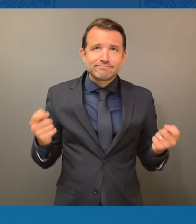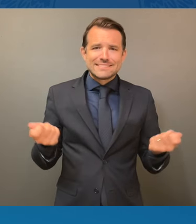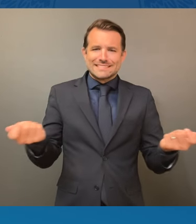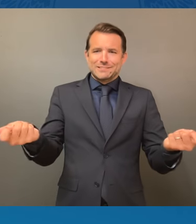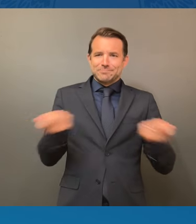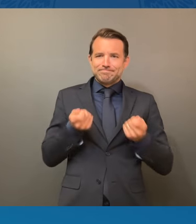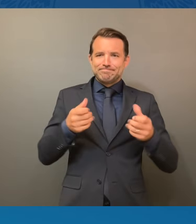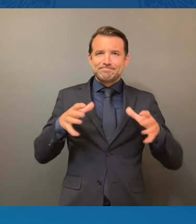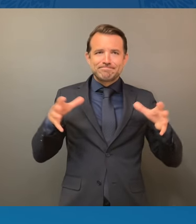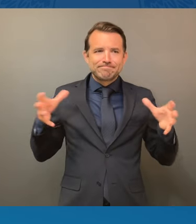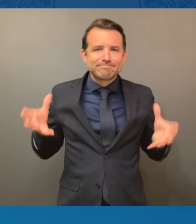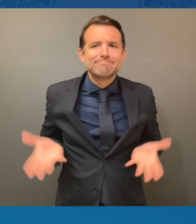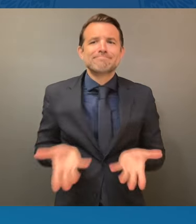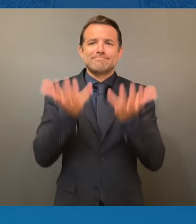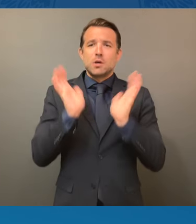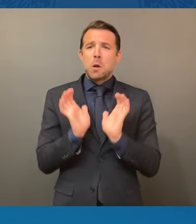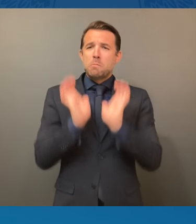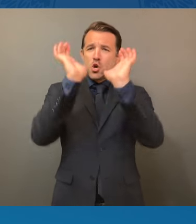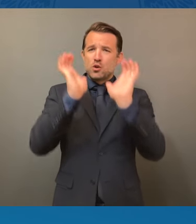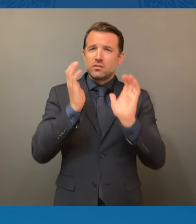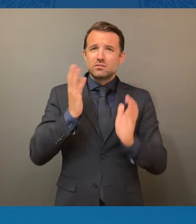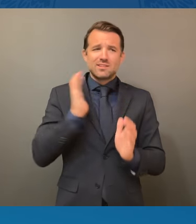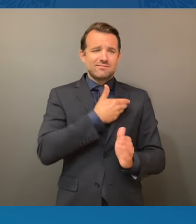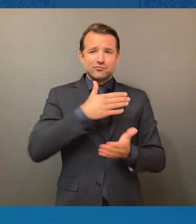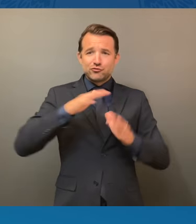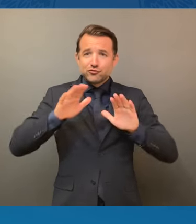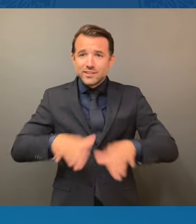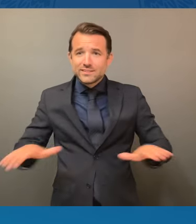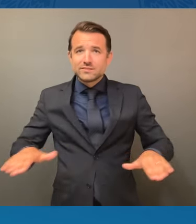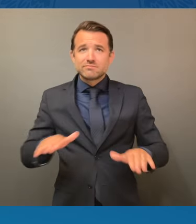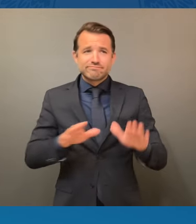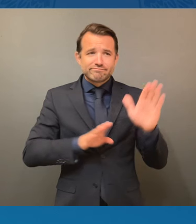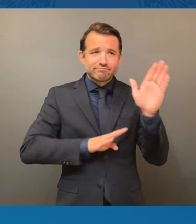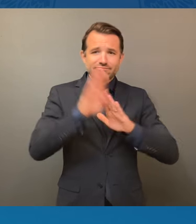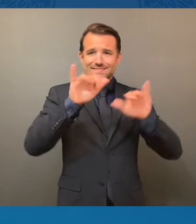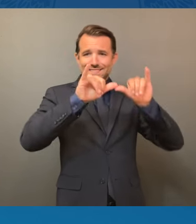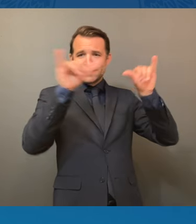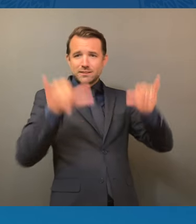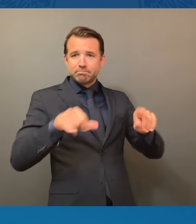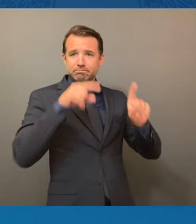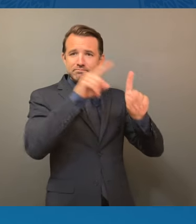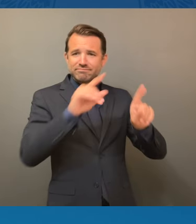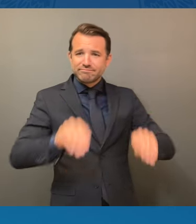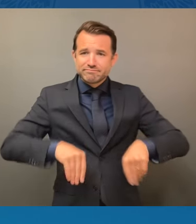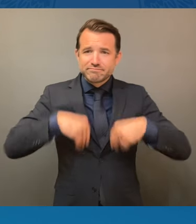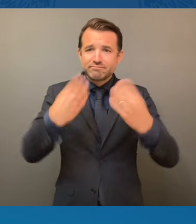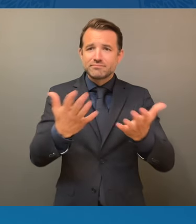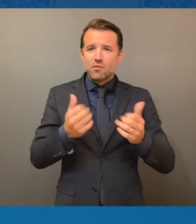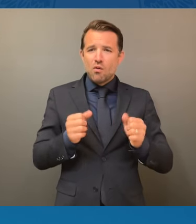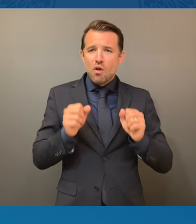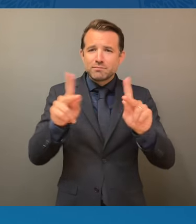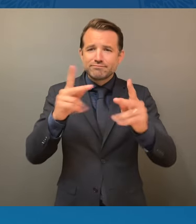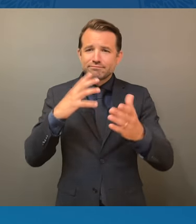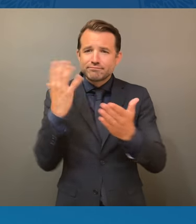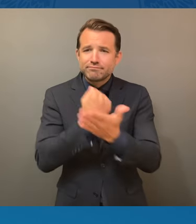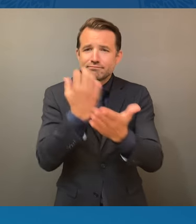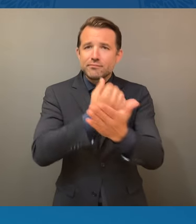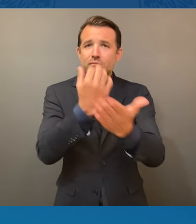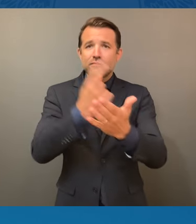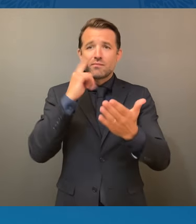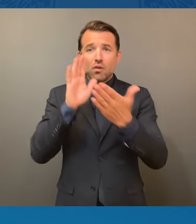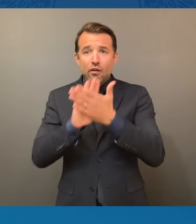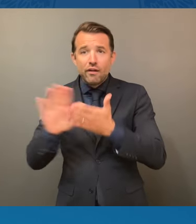our children by creating systems that not only provide them with opportunity to access higher education,